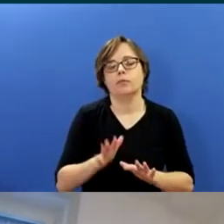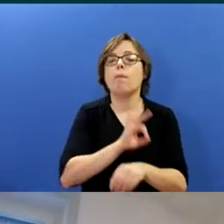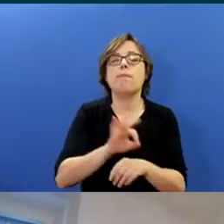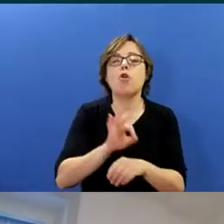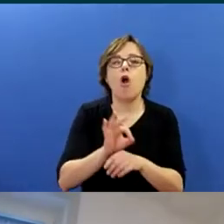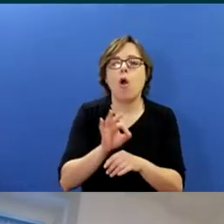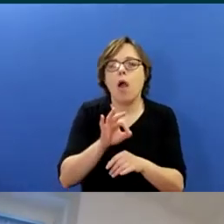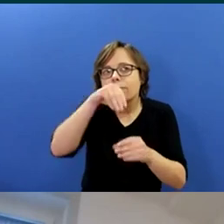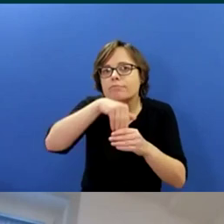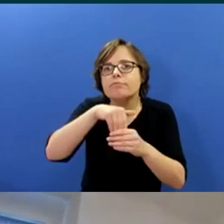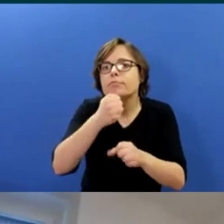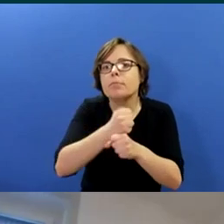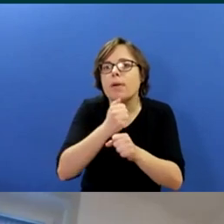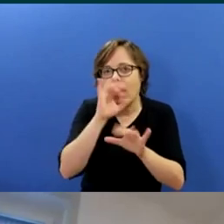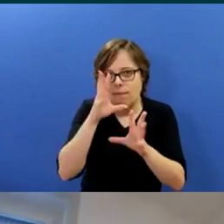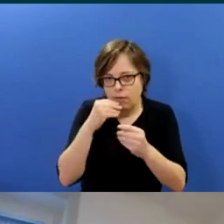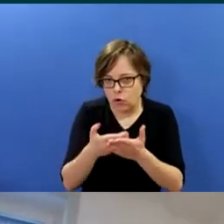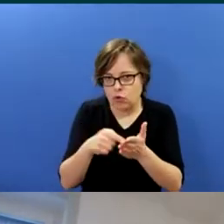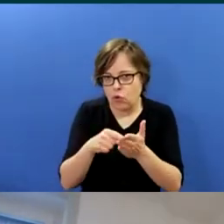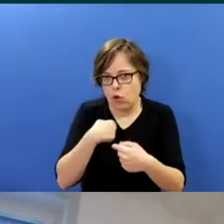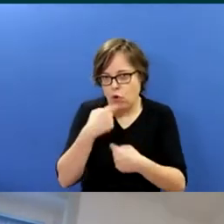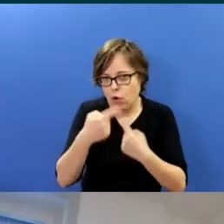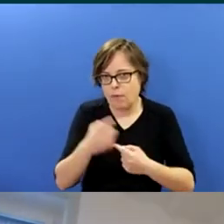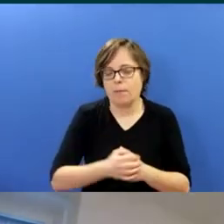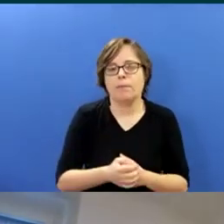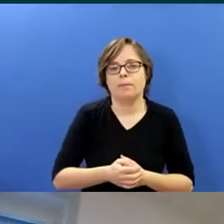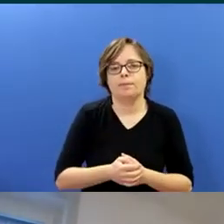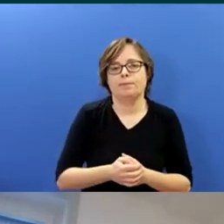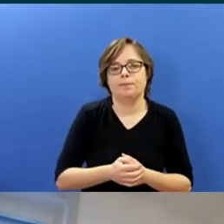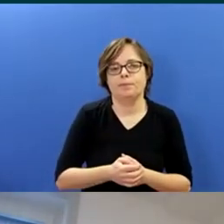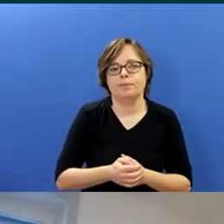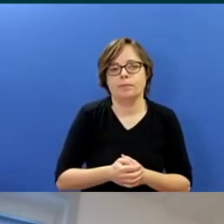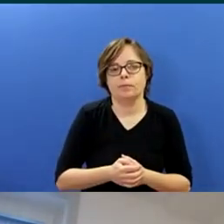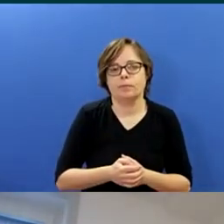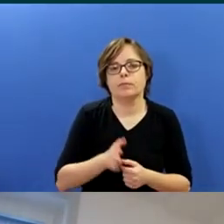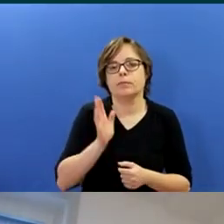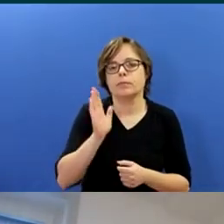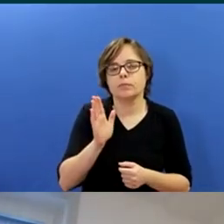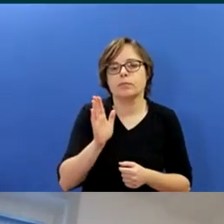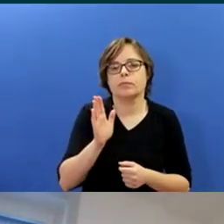in order to identify the winning ideas that I will present